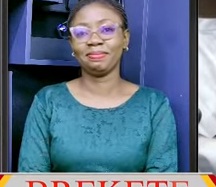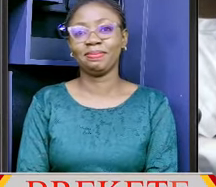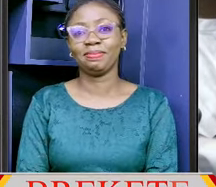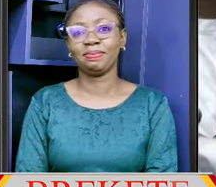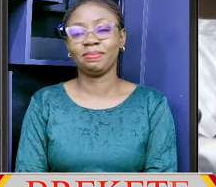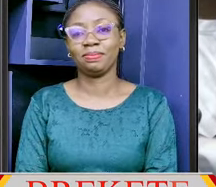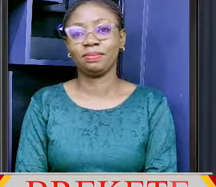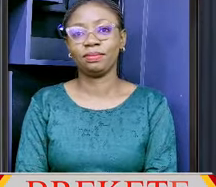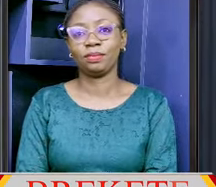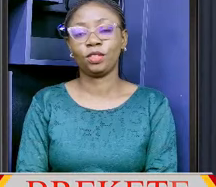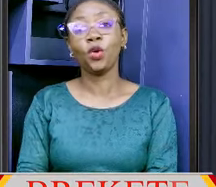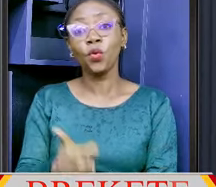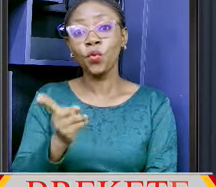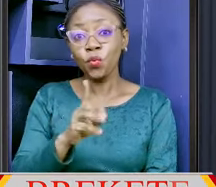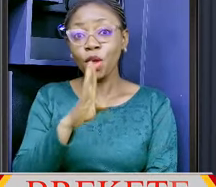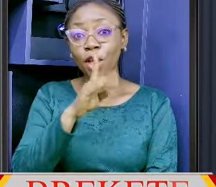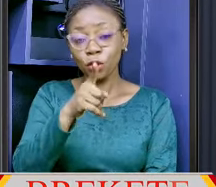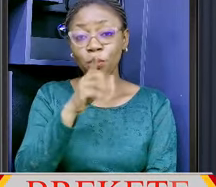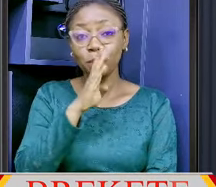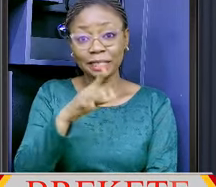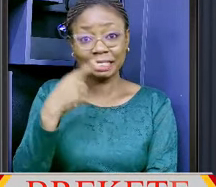Okay. Where you been telling say she go before?